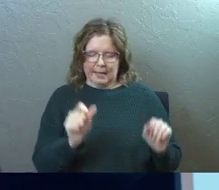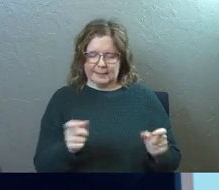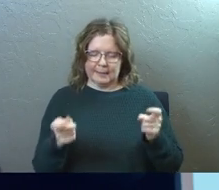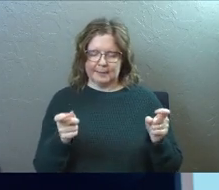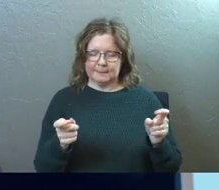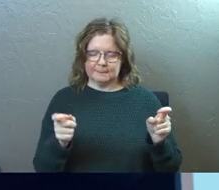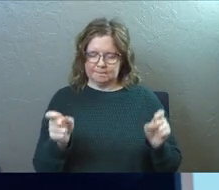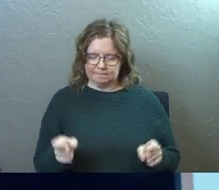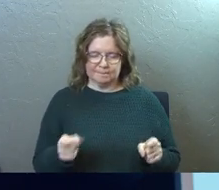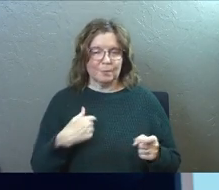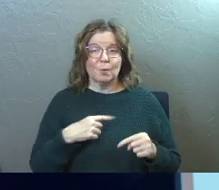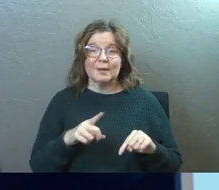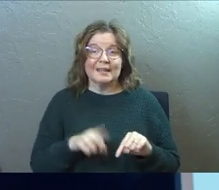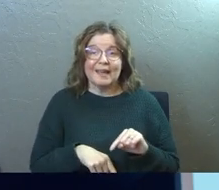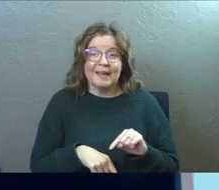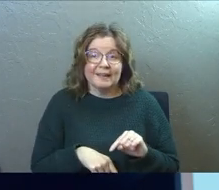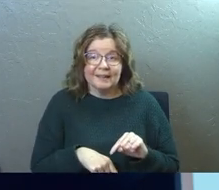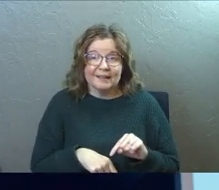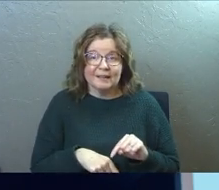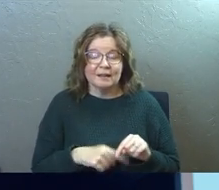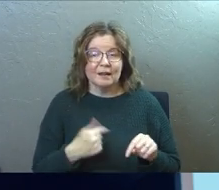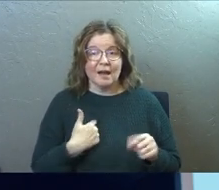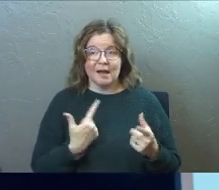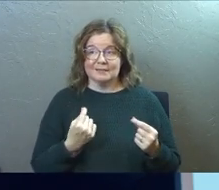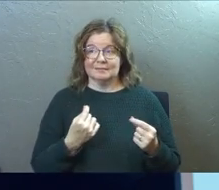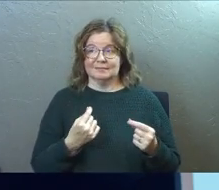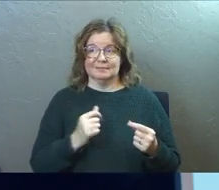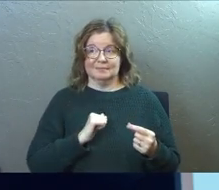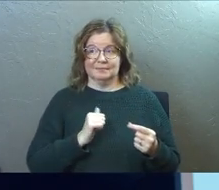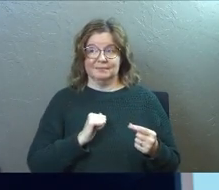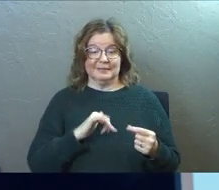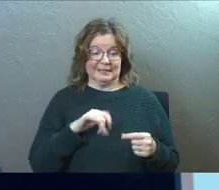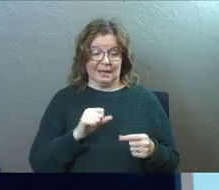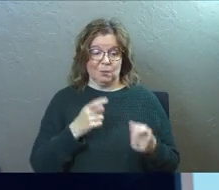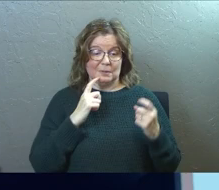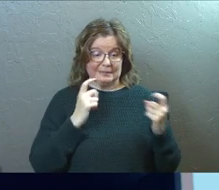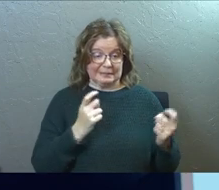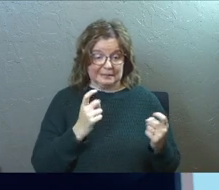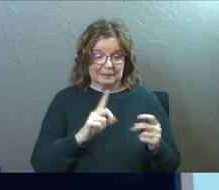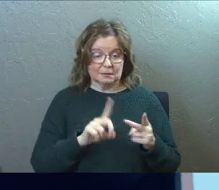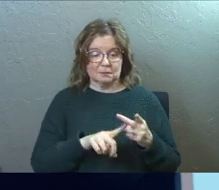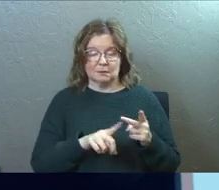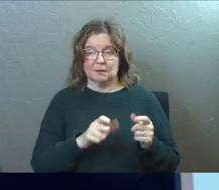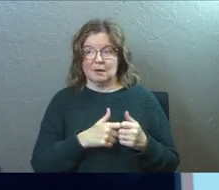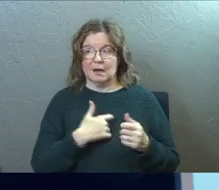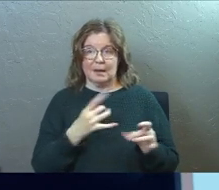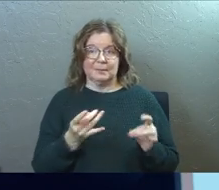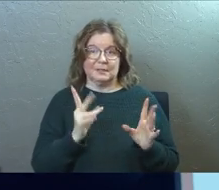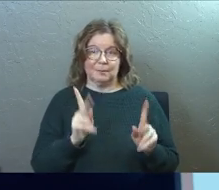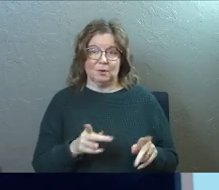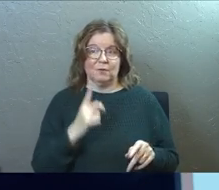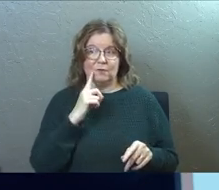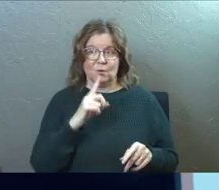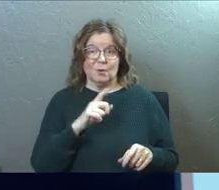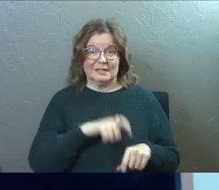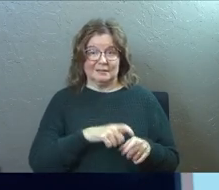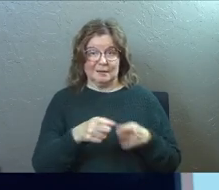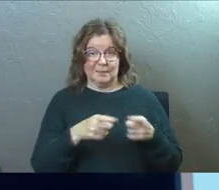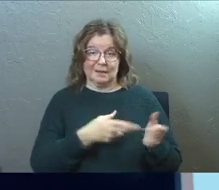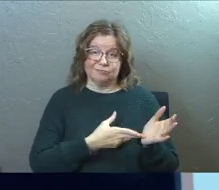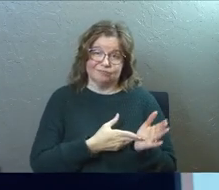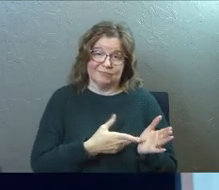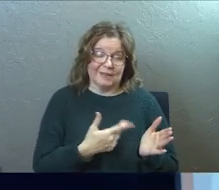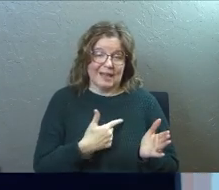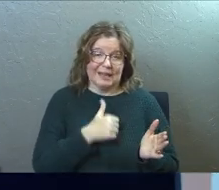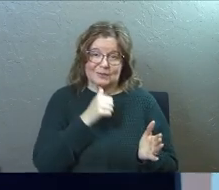I can handle this. And we just can't, you know? I do this all the time. I mean, yes, with sin, but also with, like, I'm a terrible person when it comes to time management. I'll just be